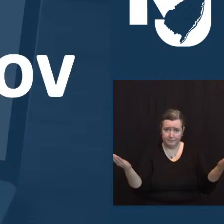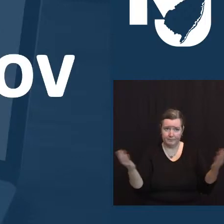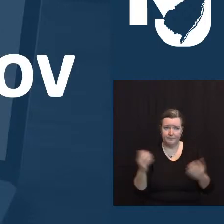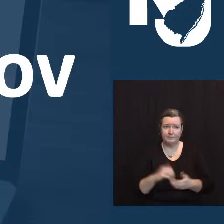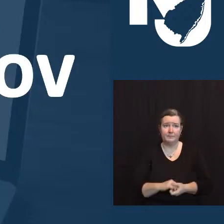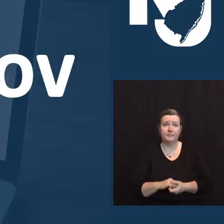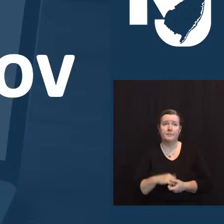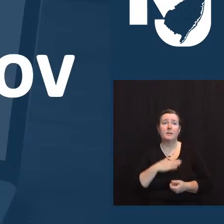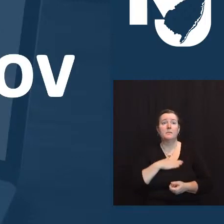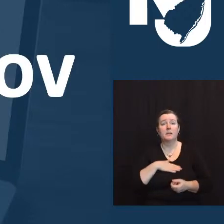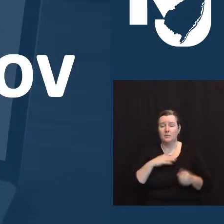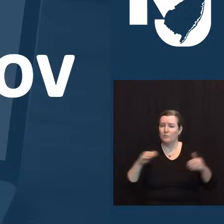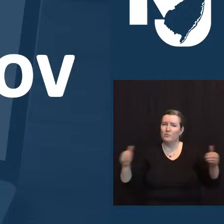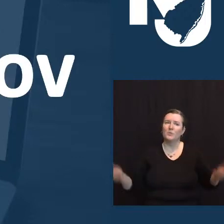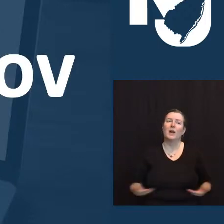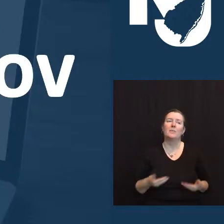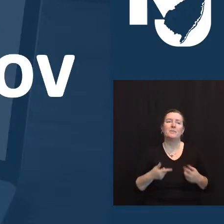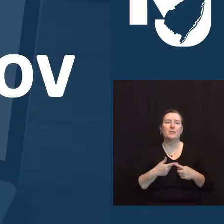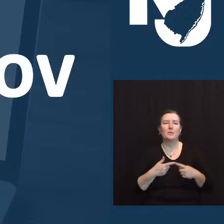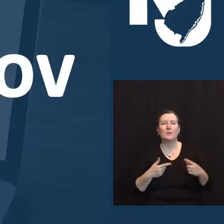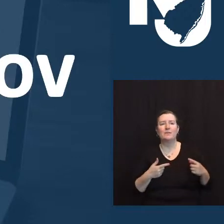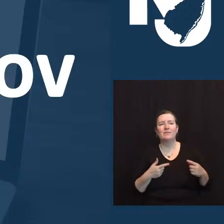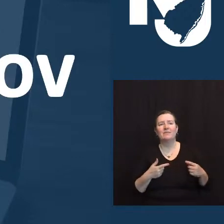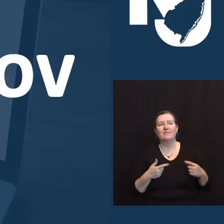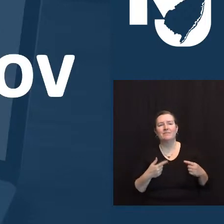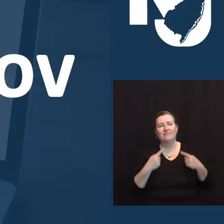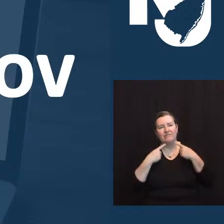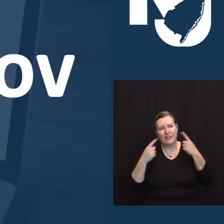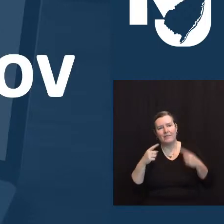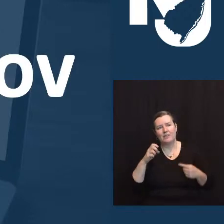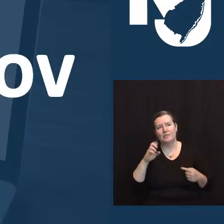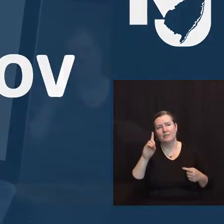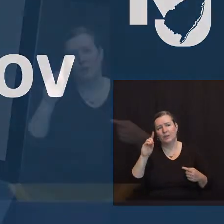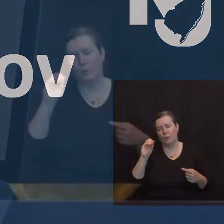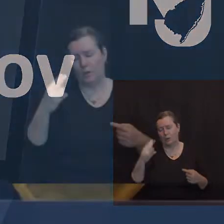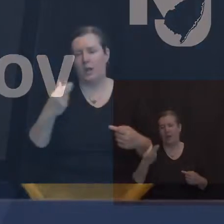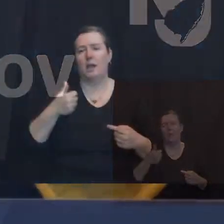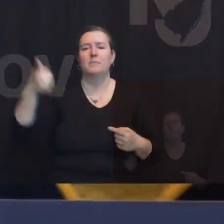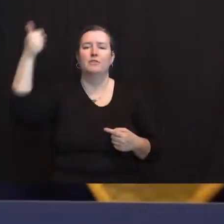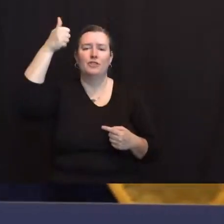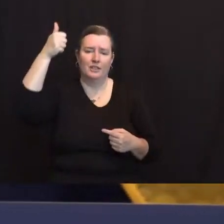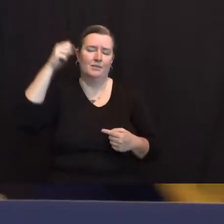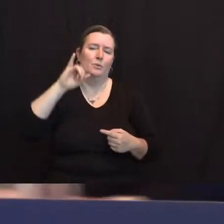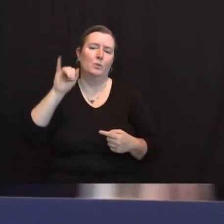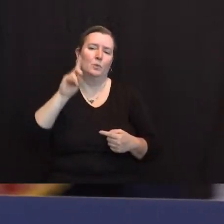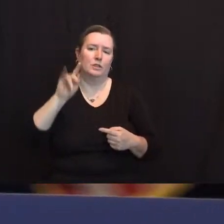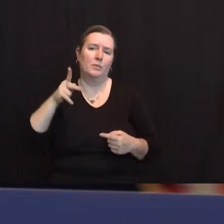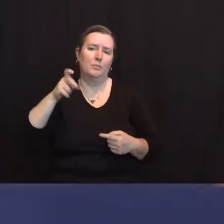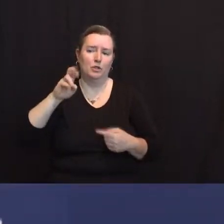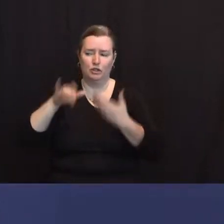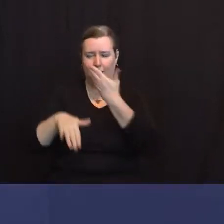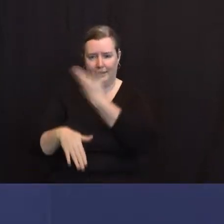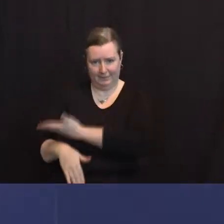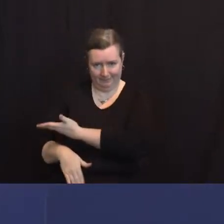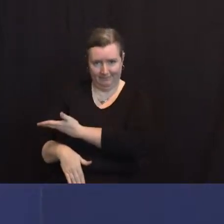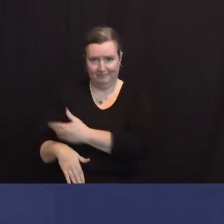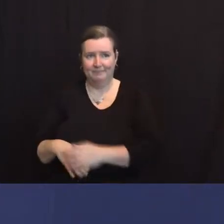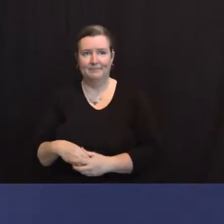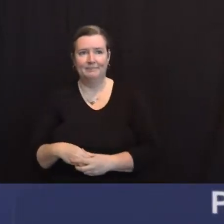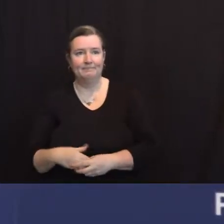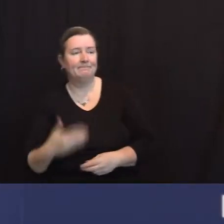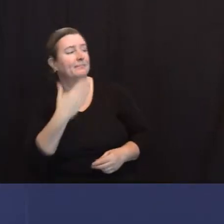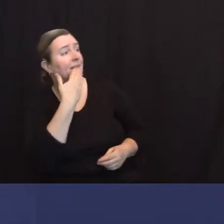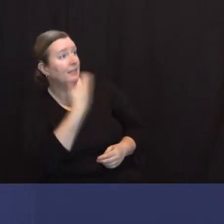my right who needs no introduction, the Commissioner of the Department of Health, Judy Persichilli. Thank you, Governor, and good afternoon. As